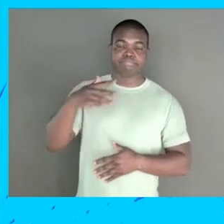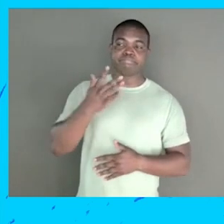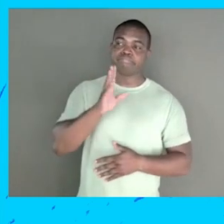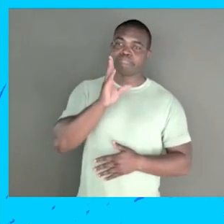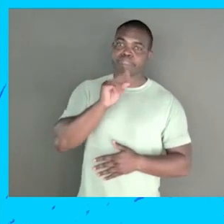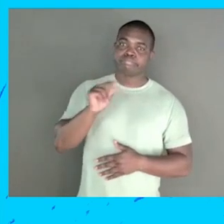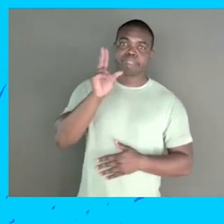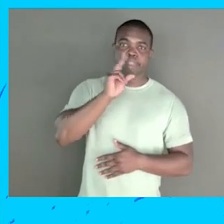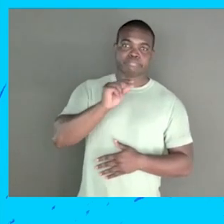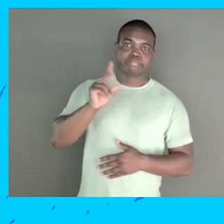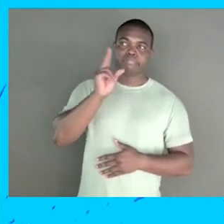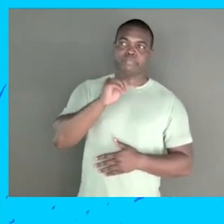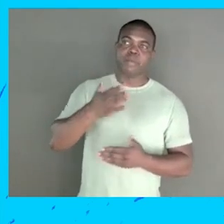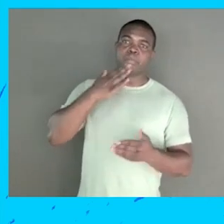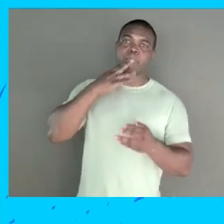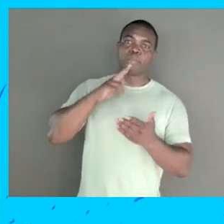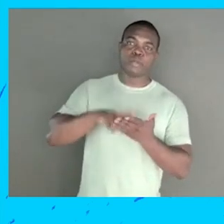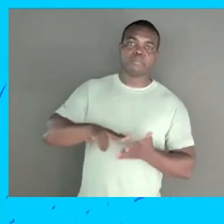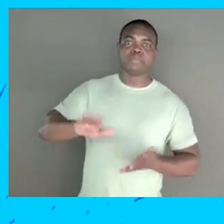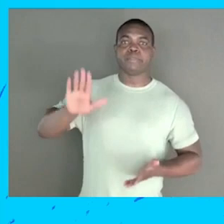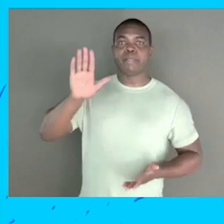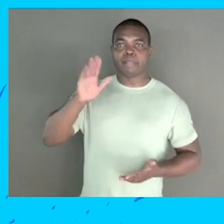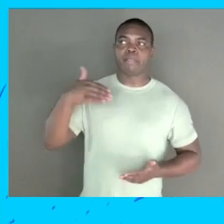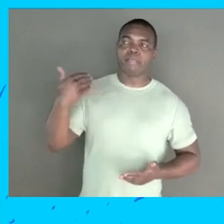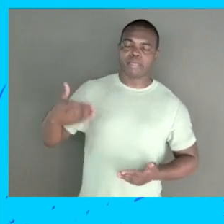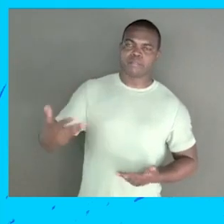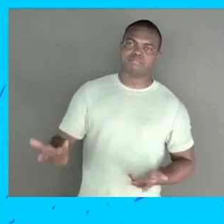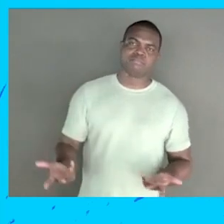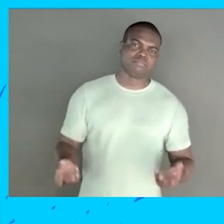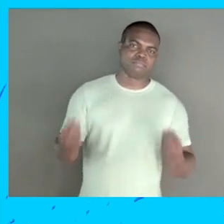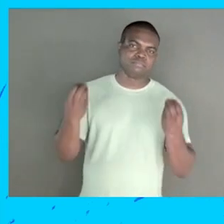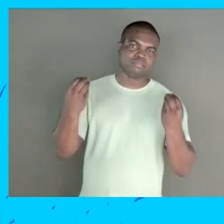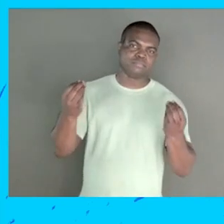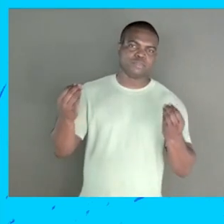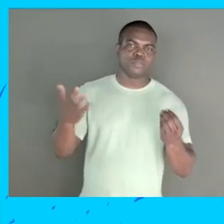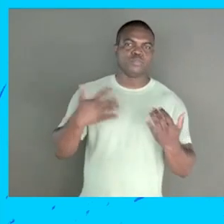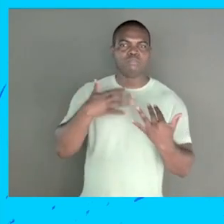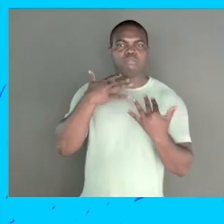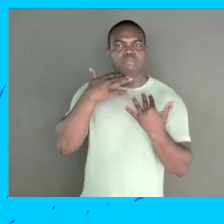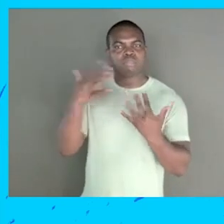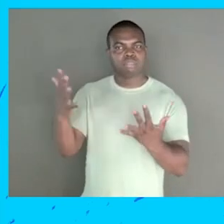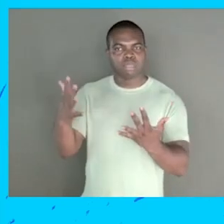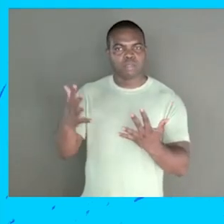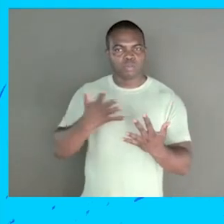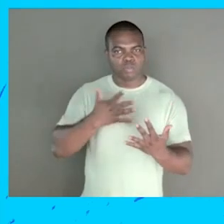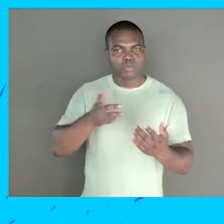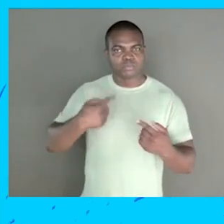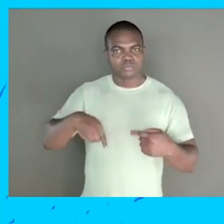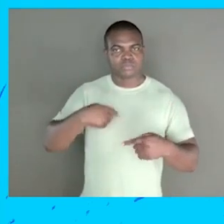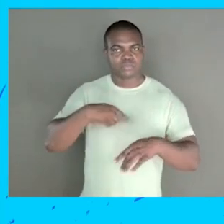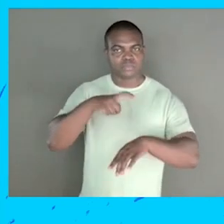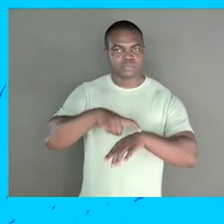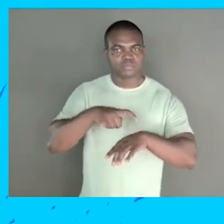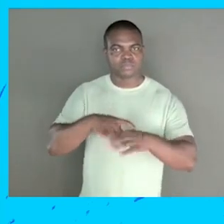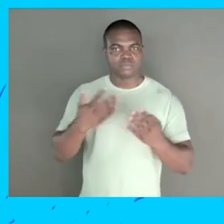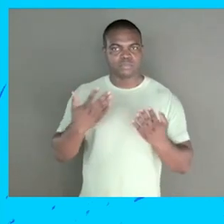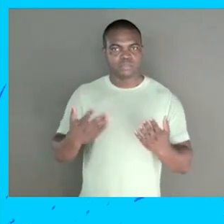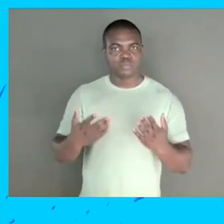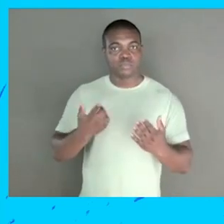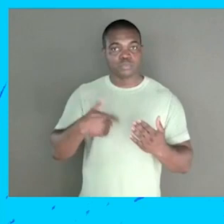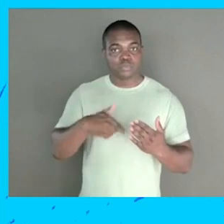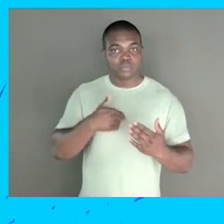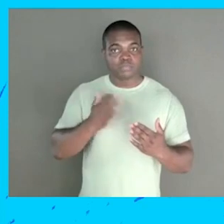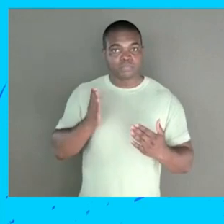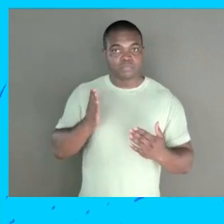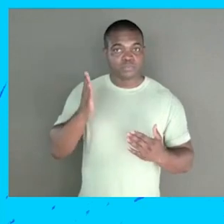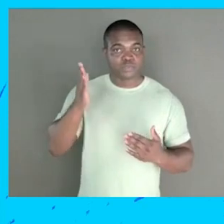time. This is our future that you are dealing with. We are the tomorrow, the affected, and not going to